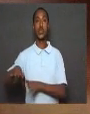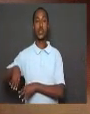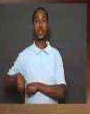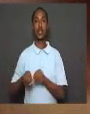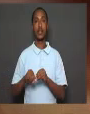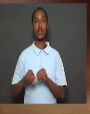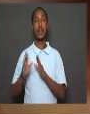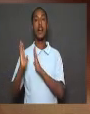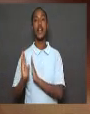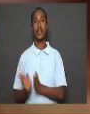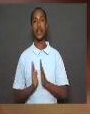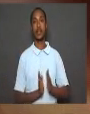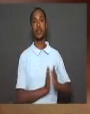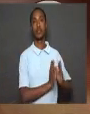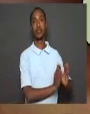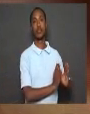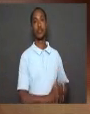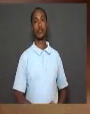Students, let's get ready.